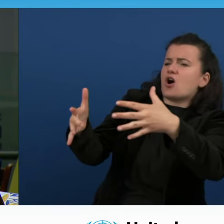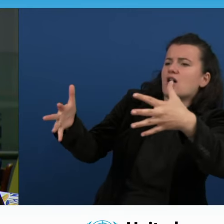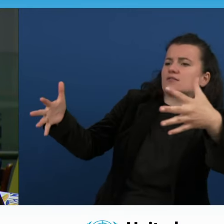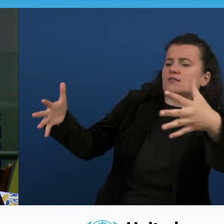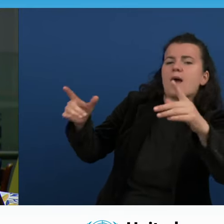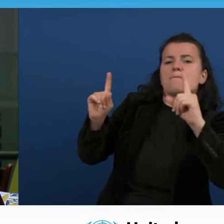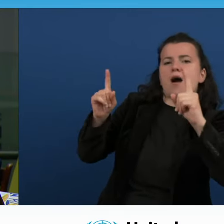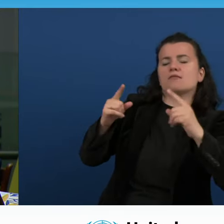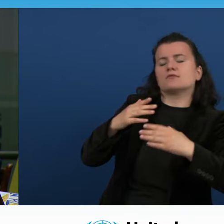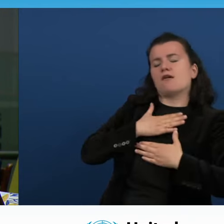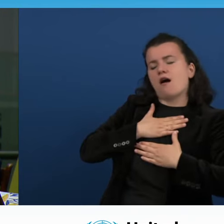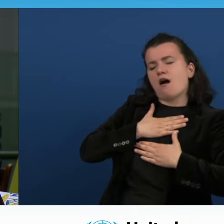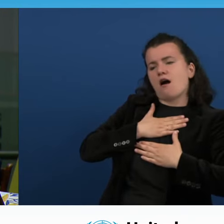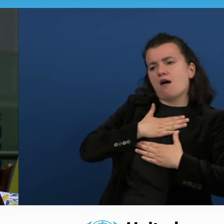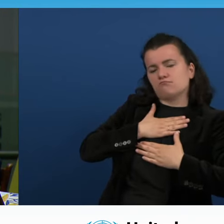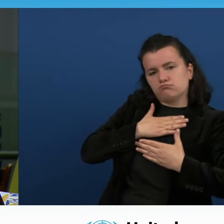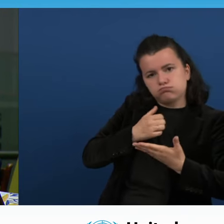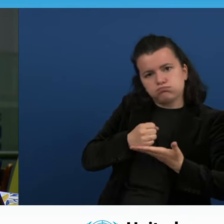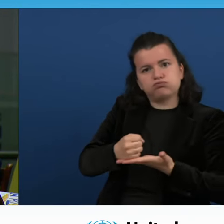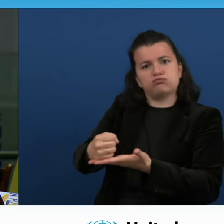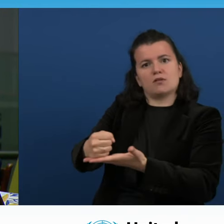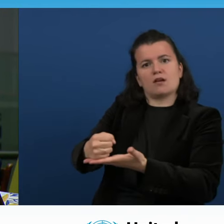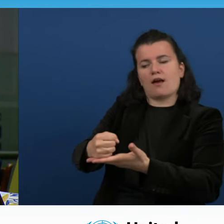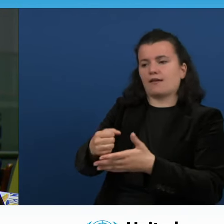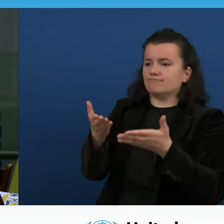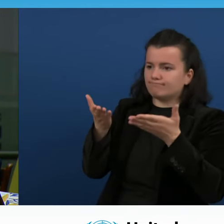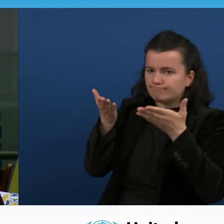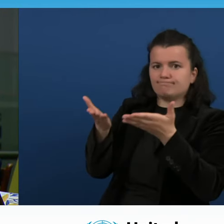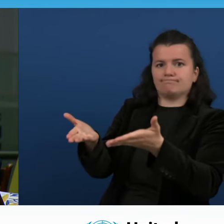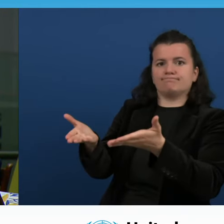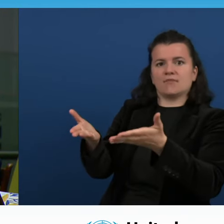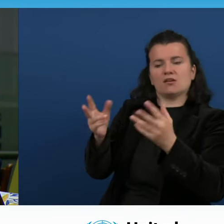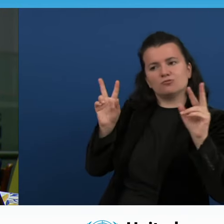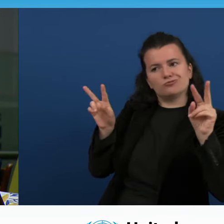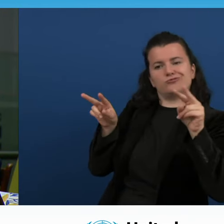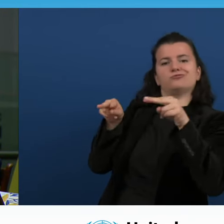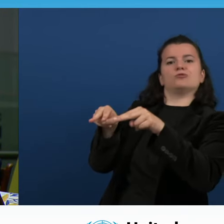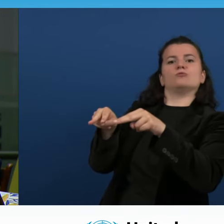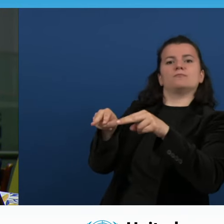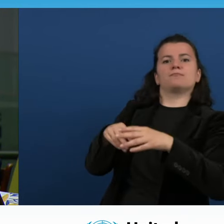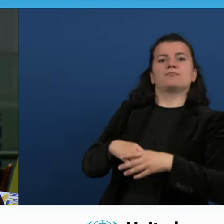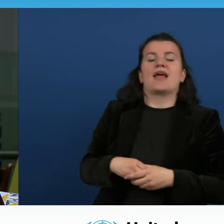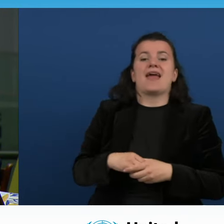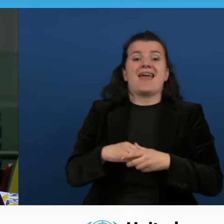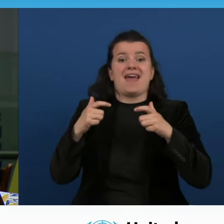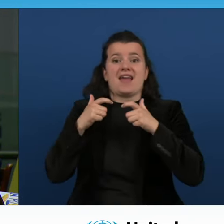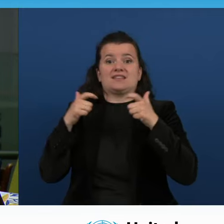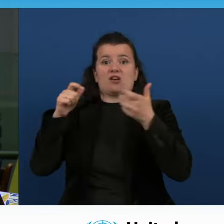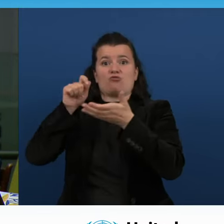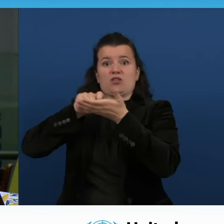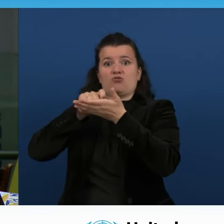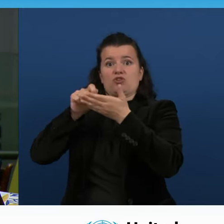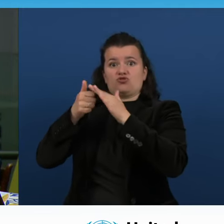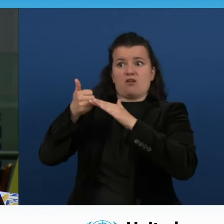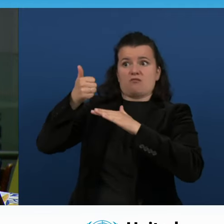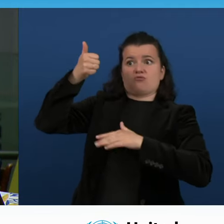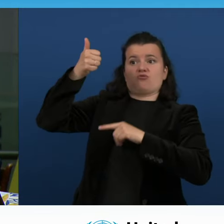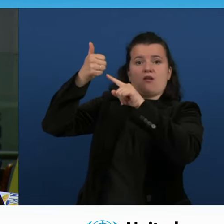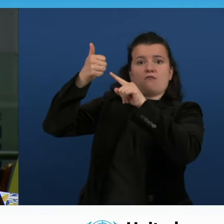General made his point very clear, and what's the position of the UN